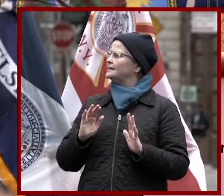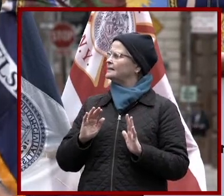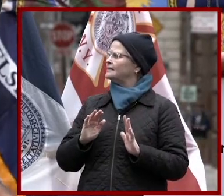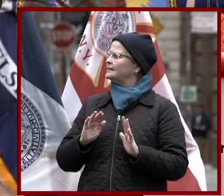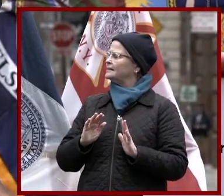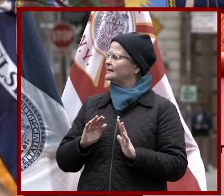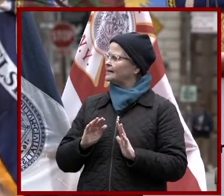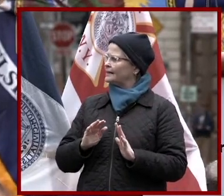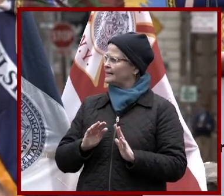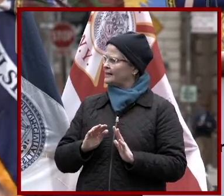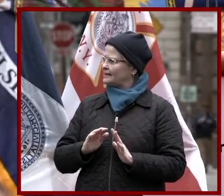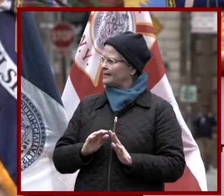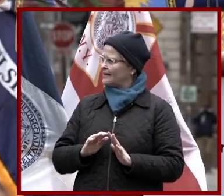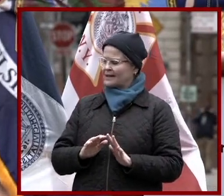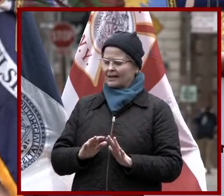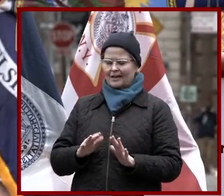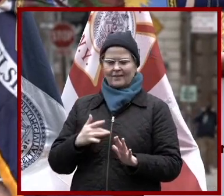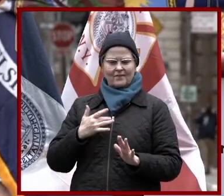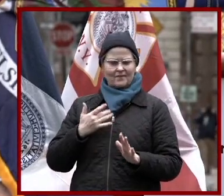already